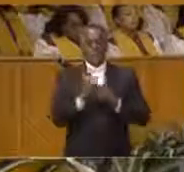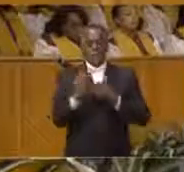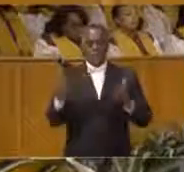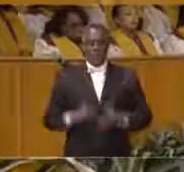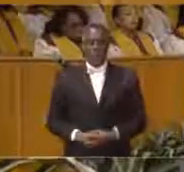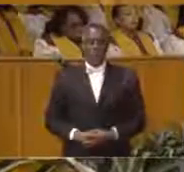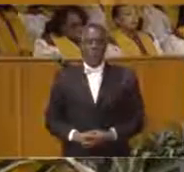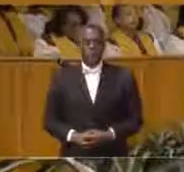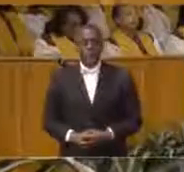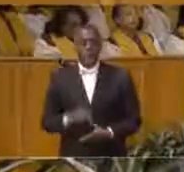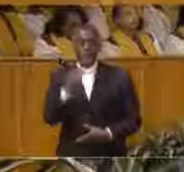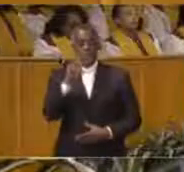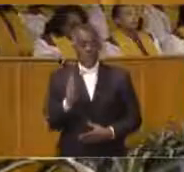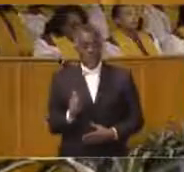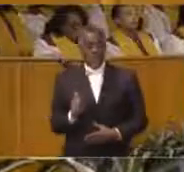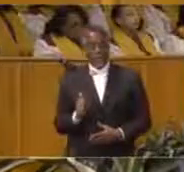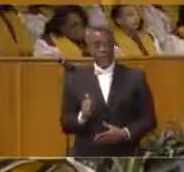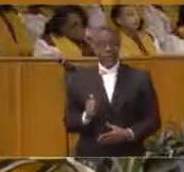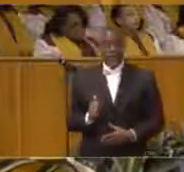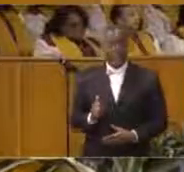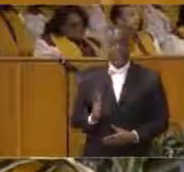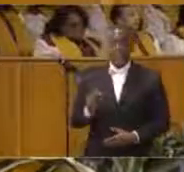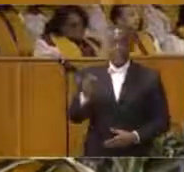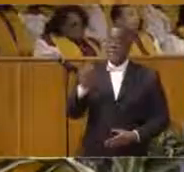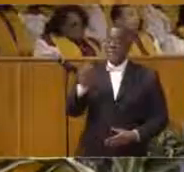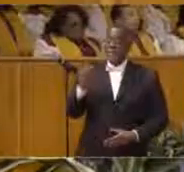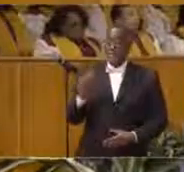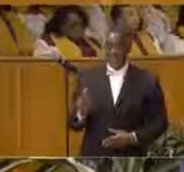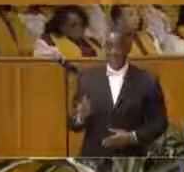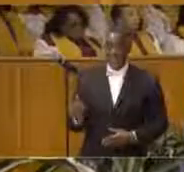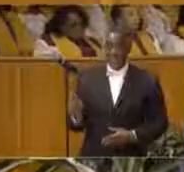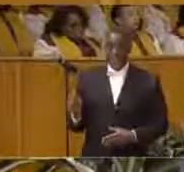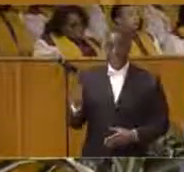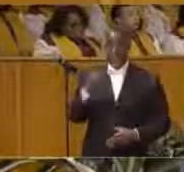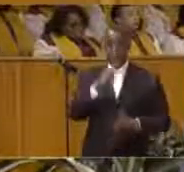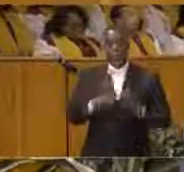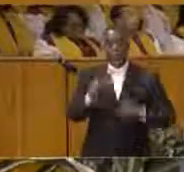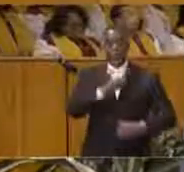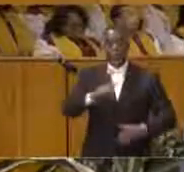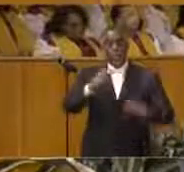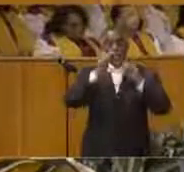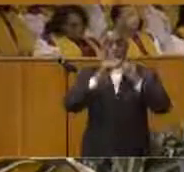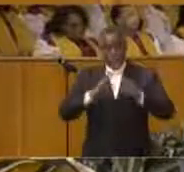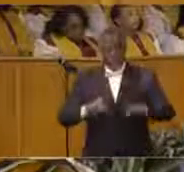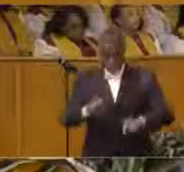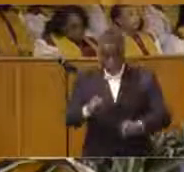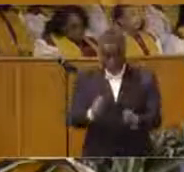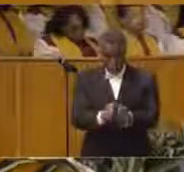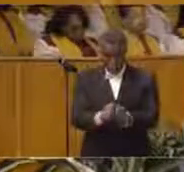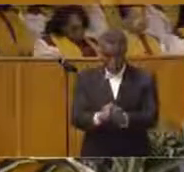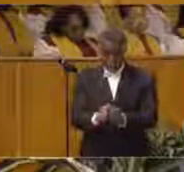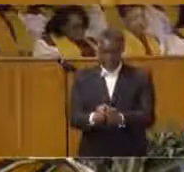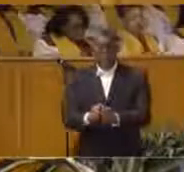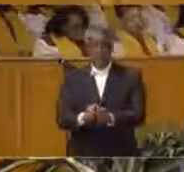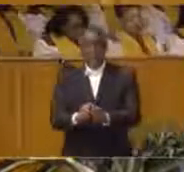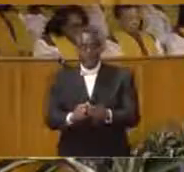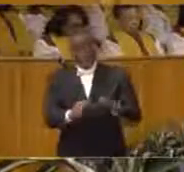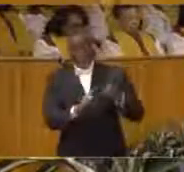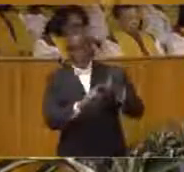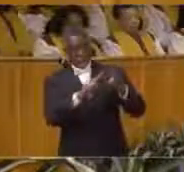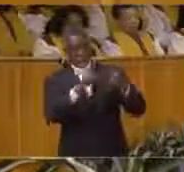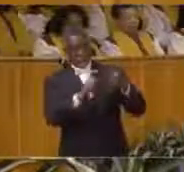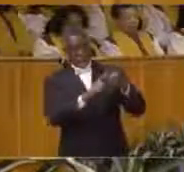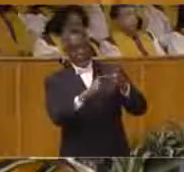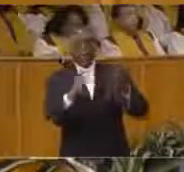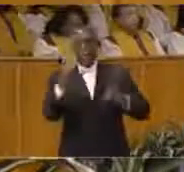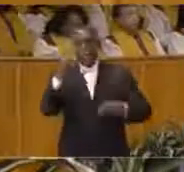$500. A tithe is a tenth of what the Lord has blessed me with. Which leads to question number two that